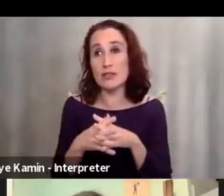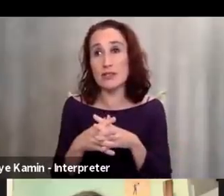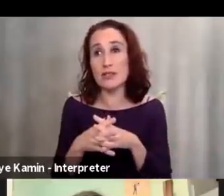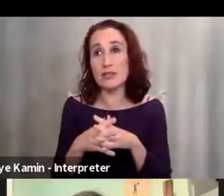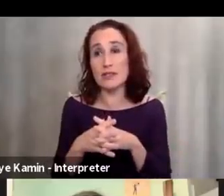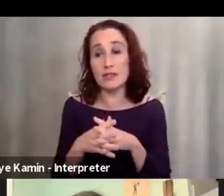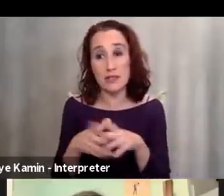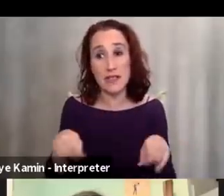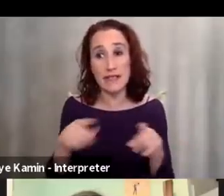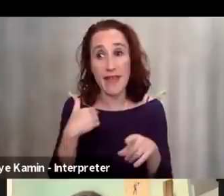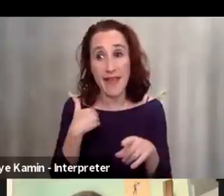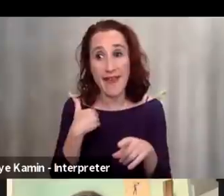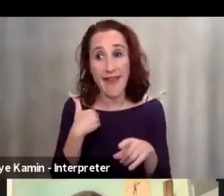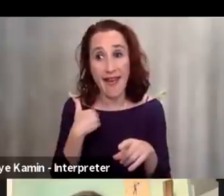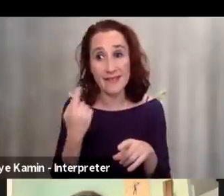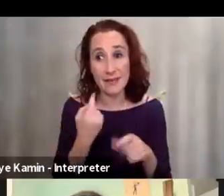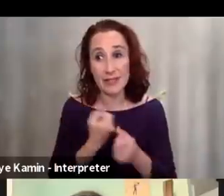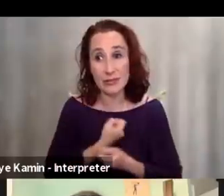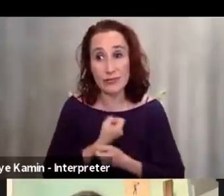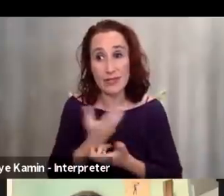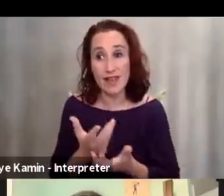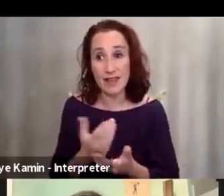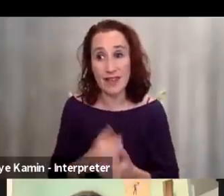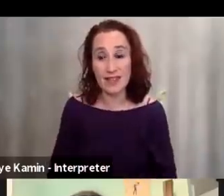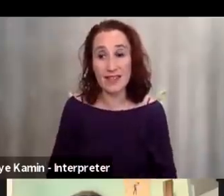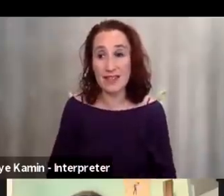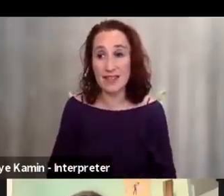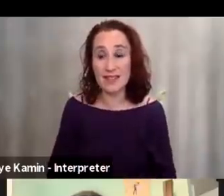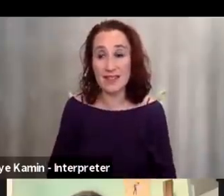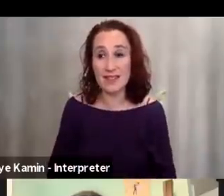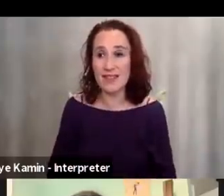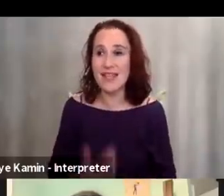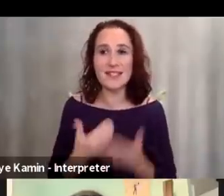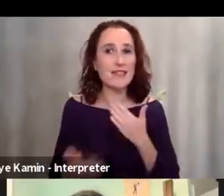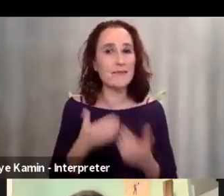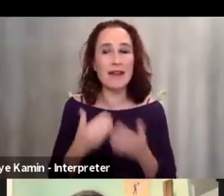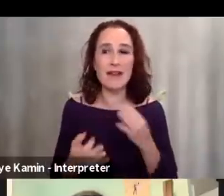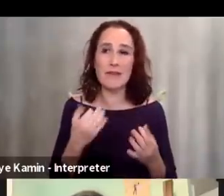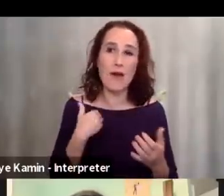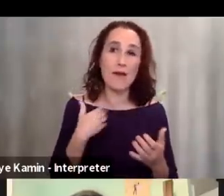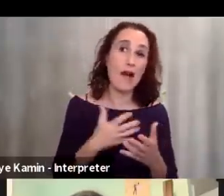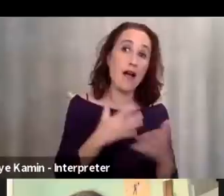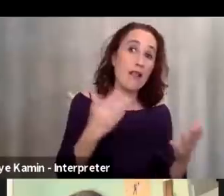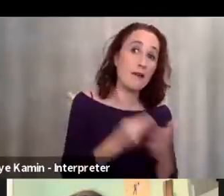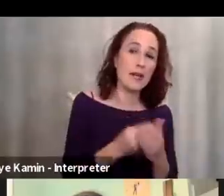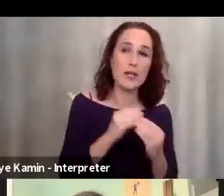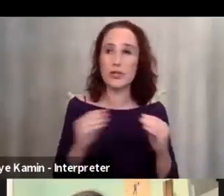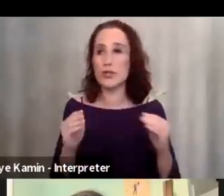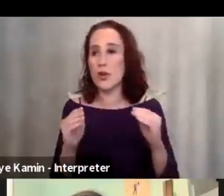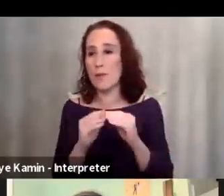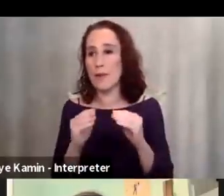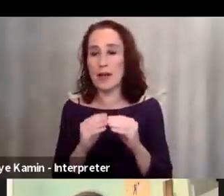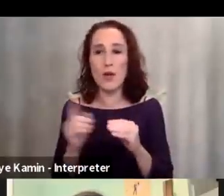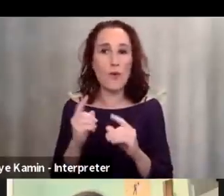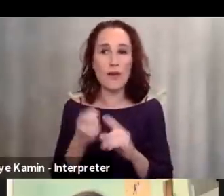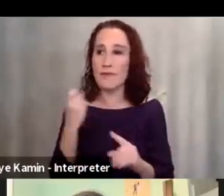they have something to say, you know, no matter how much money they have or what they look like or what part of the world they're from or what